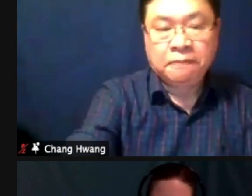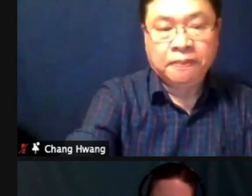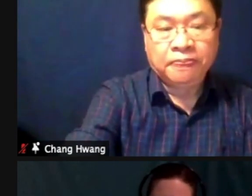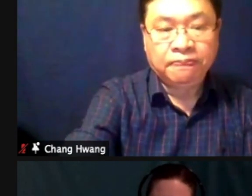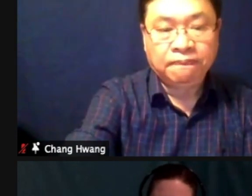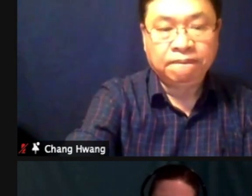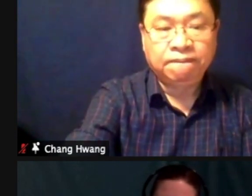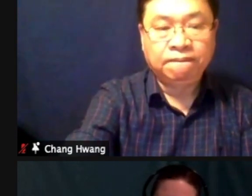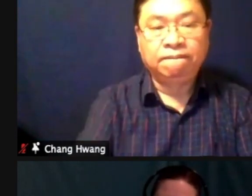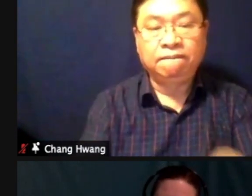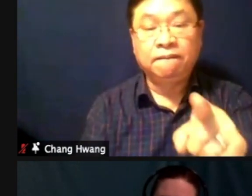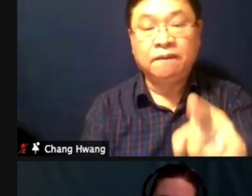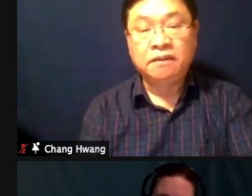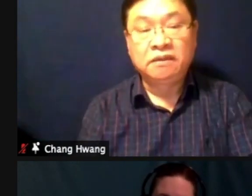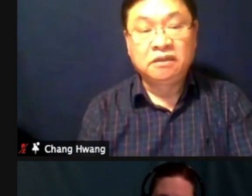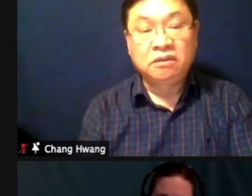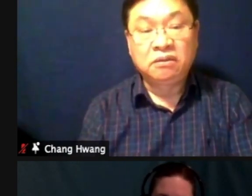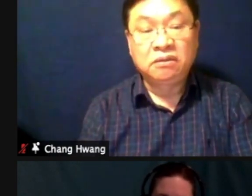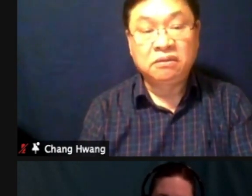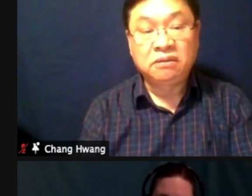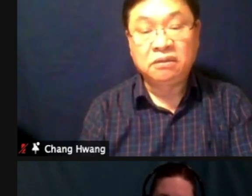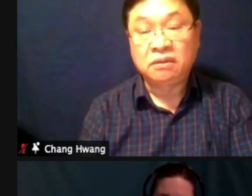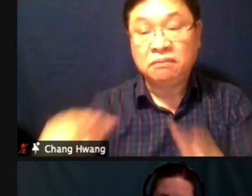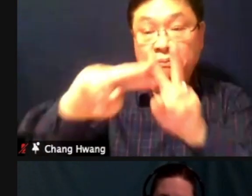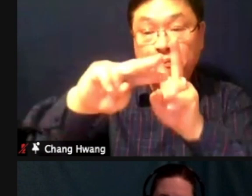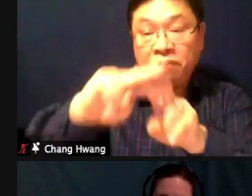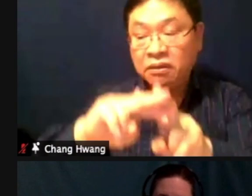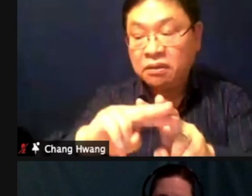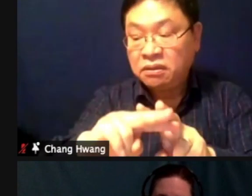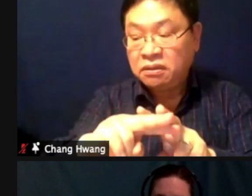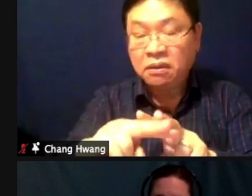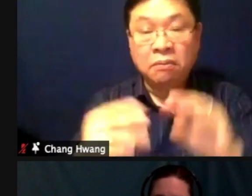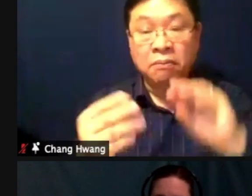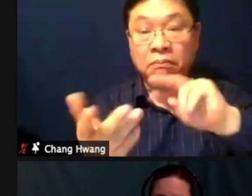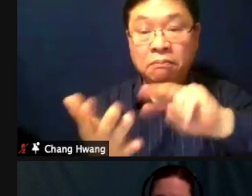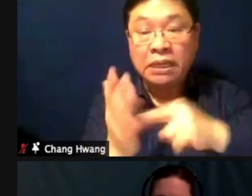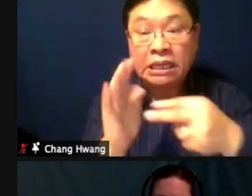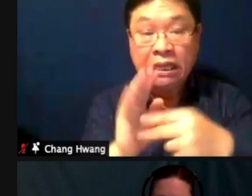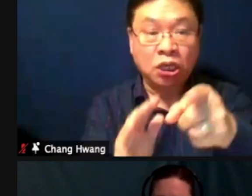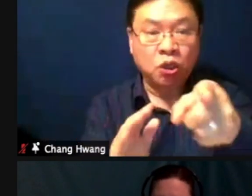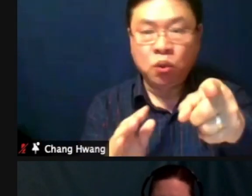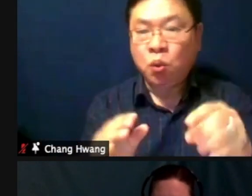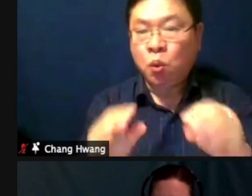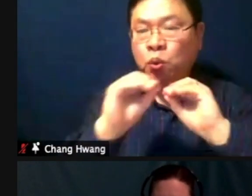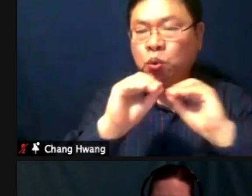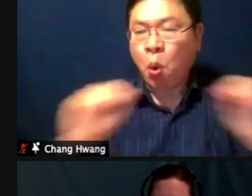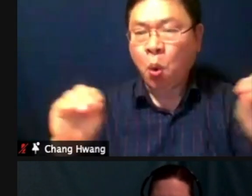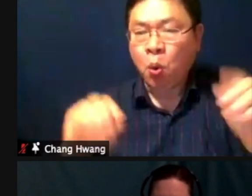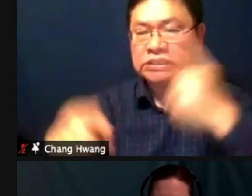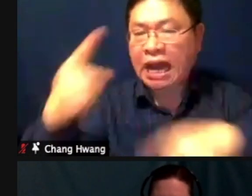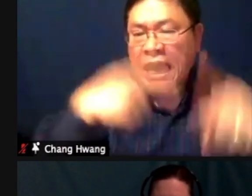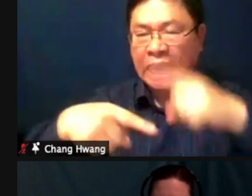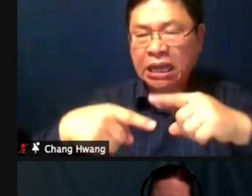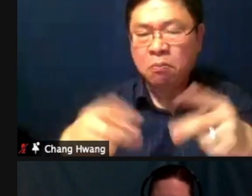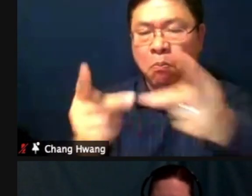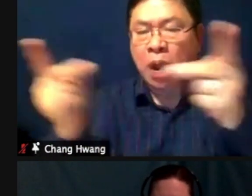many houses in the town, you would express plurality. So that's what those multiple plus signs are. Here we have the hash symbol or